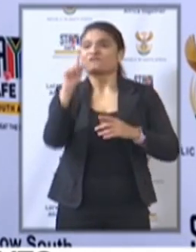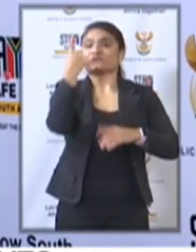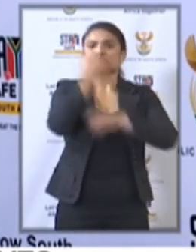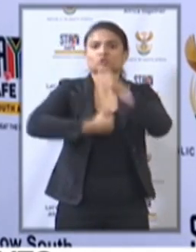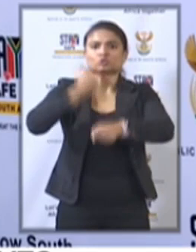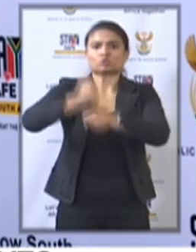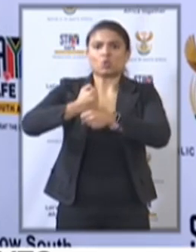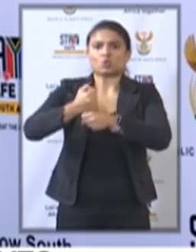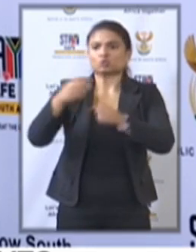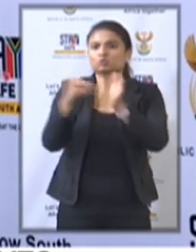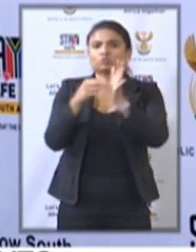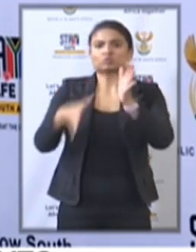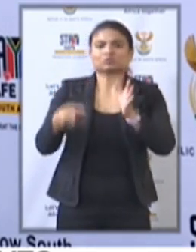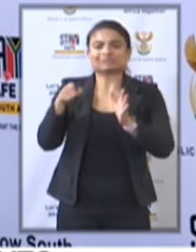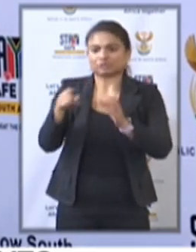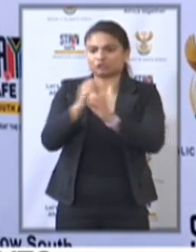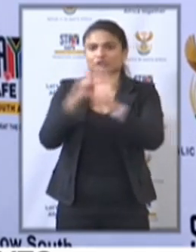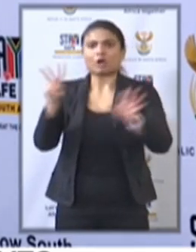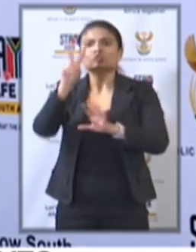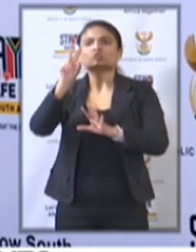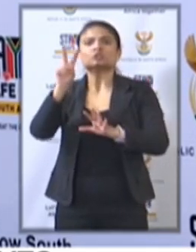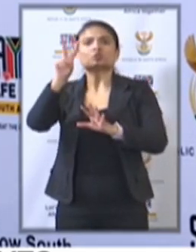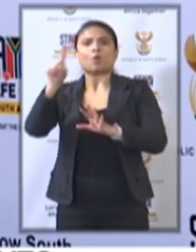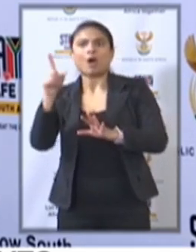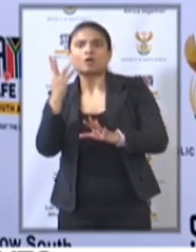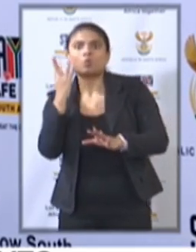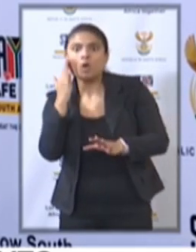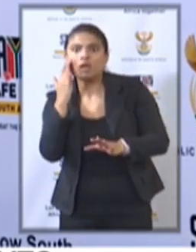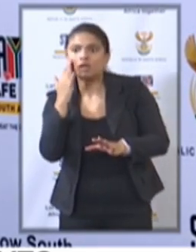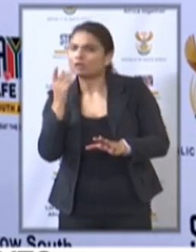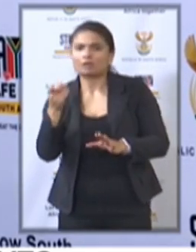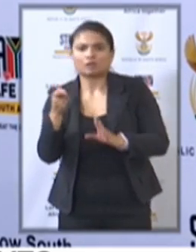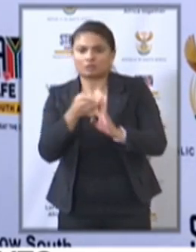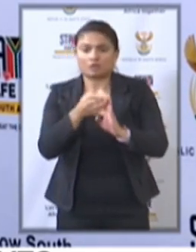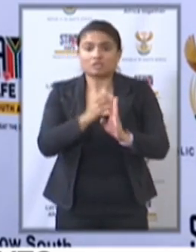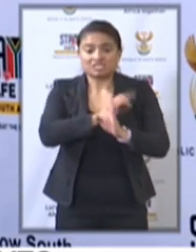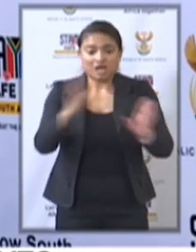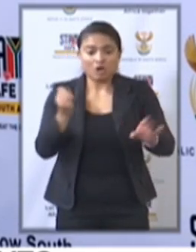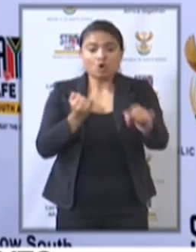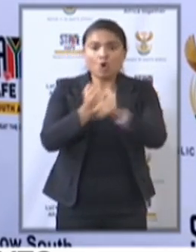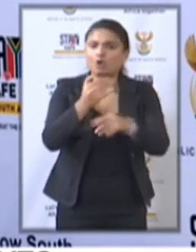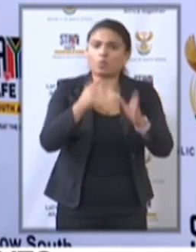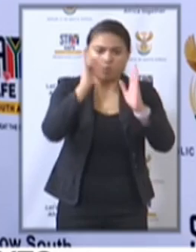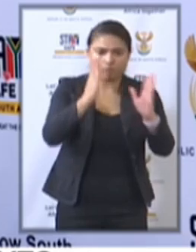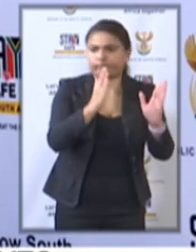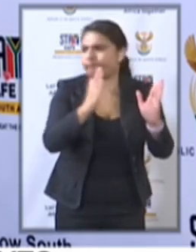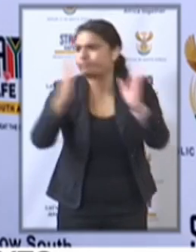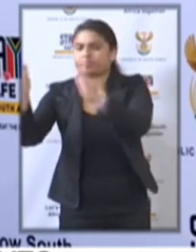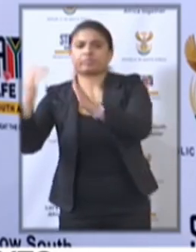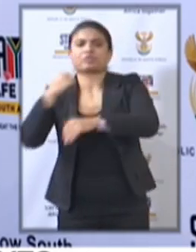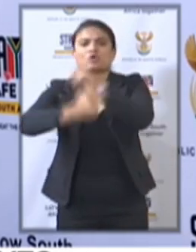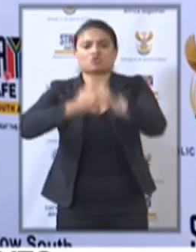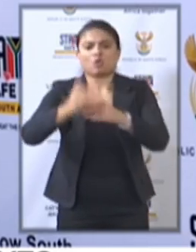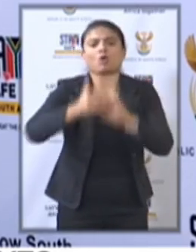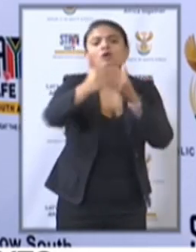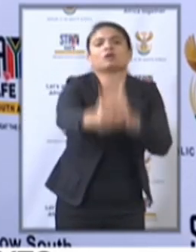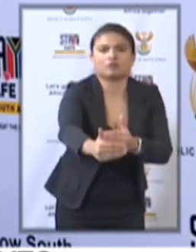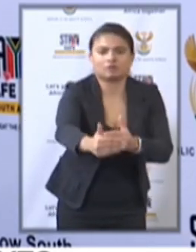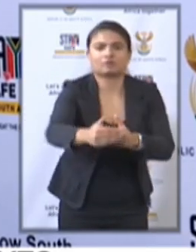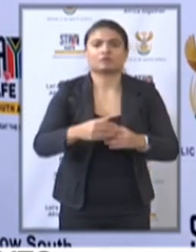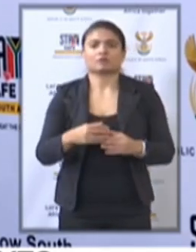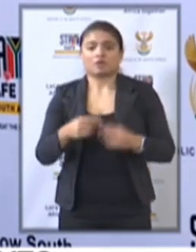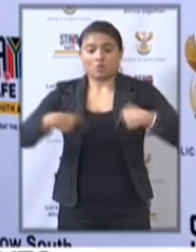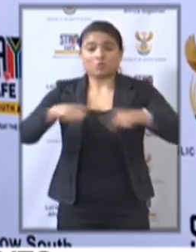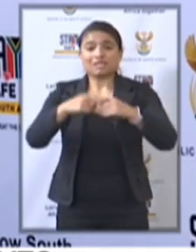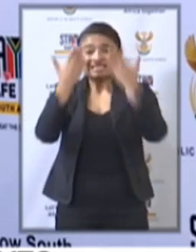in 2021 will be later than usual. This will require a change in the normal academic year to ensure